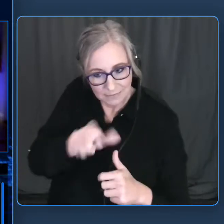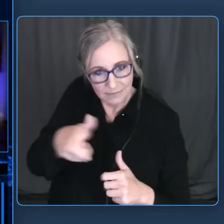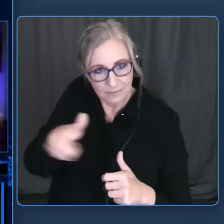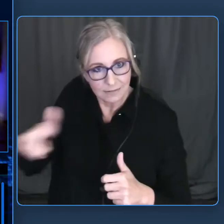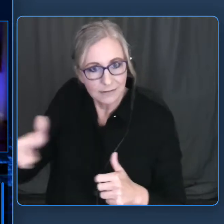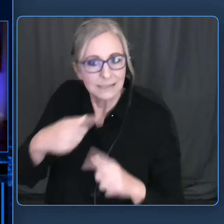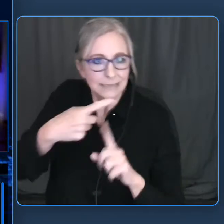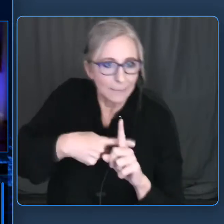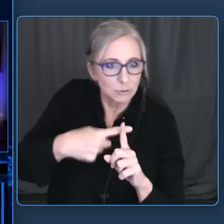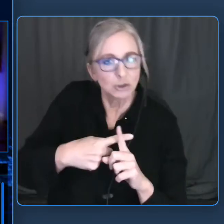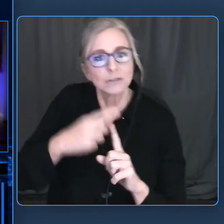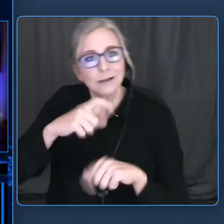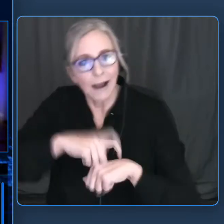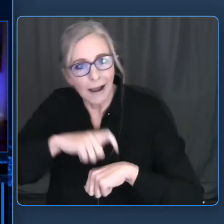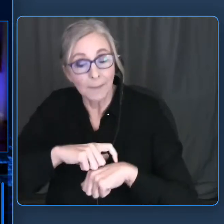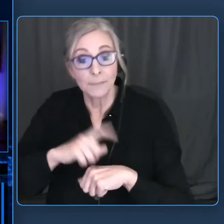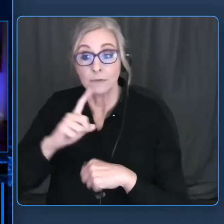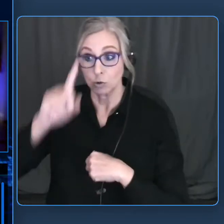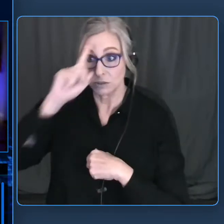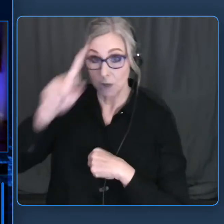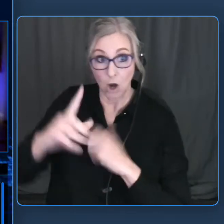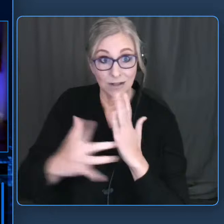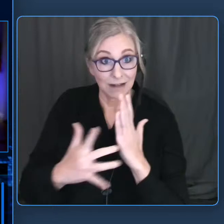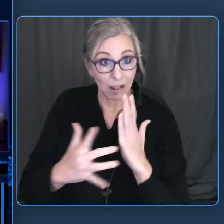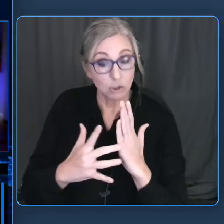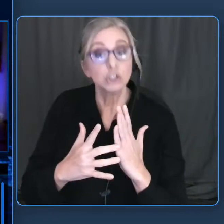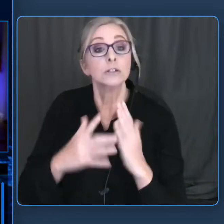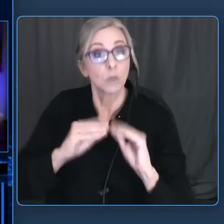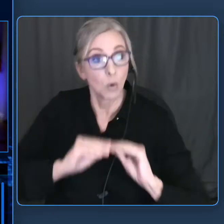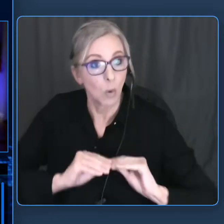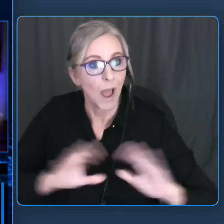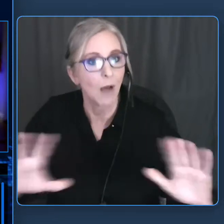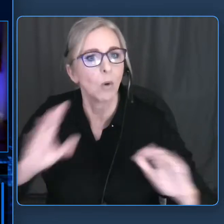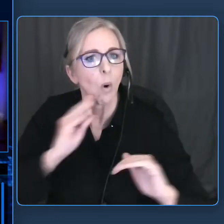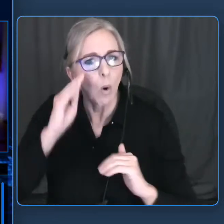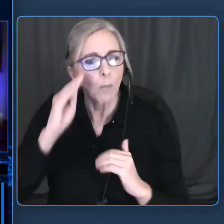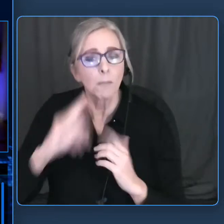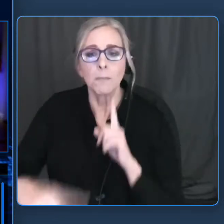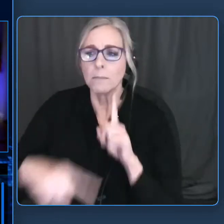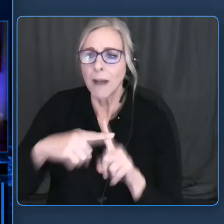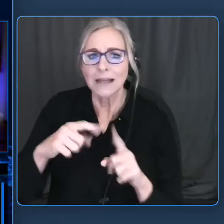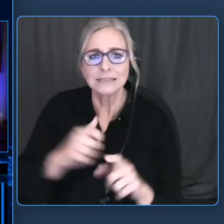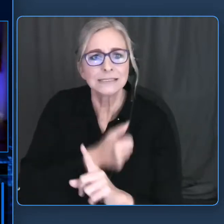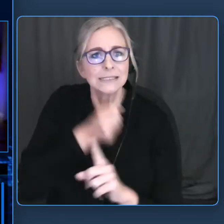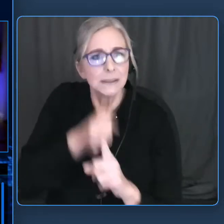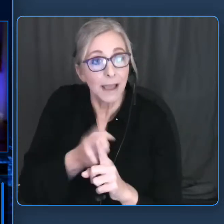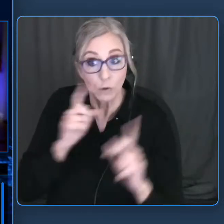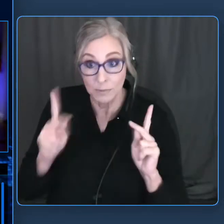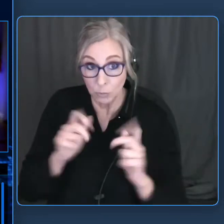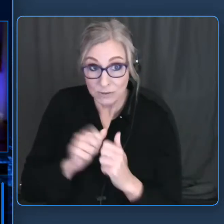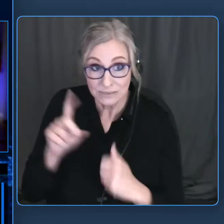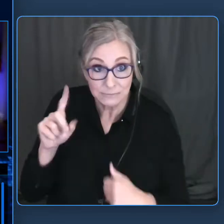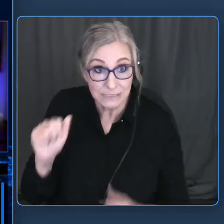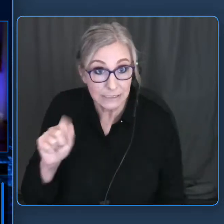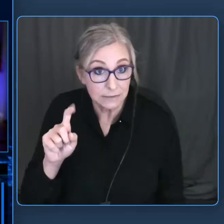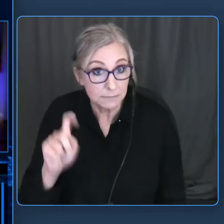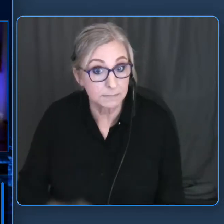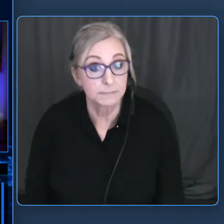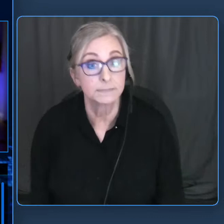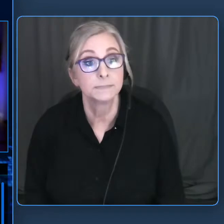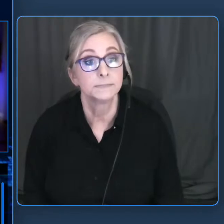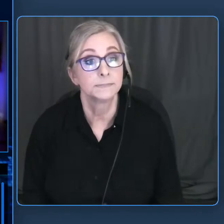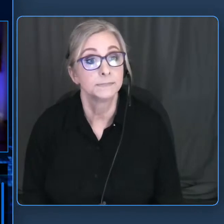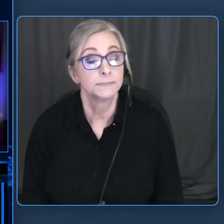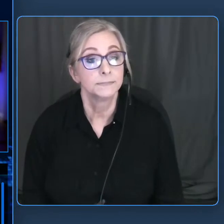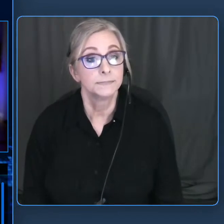a connected and smart technology permeates the home, could it have positive effects on those with disabilities?